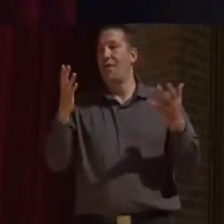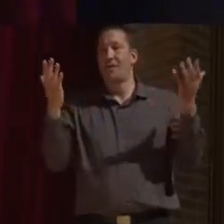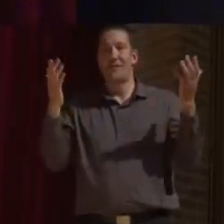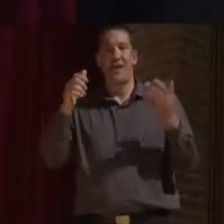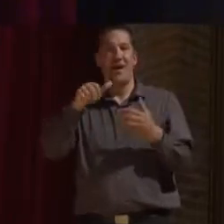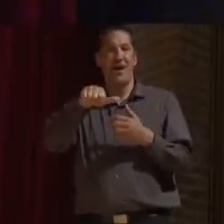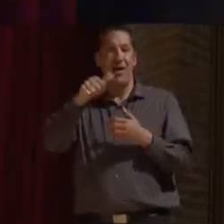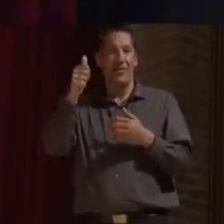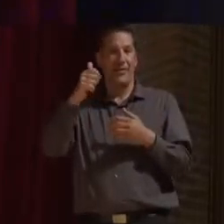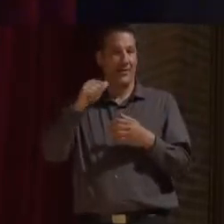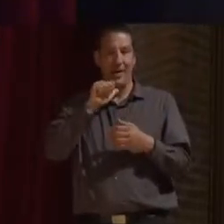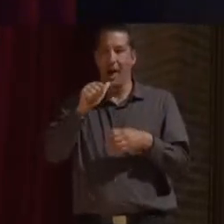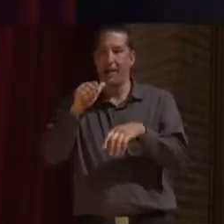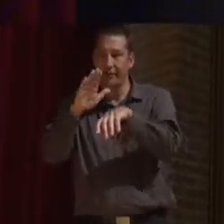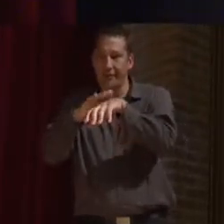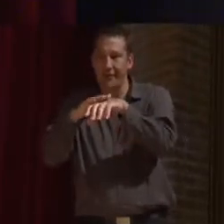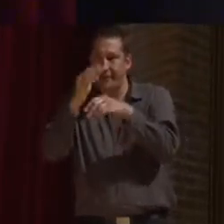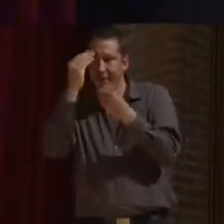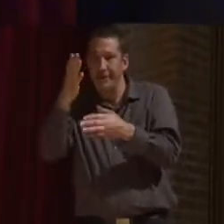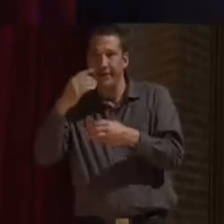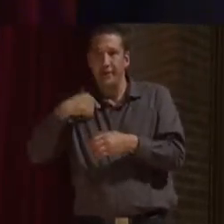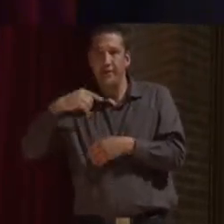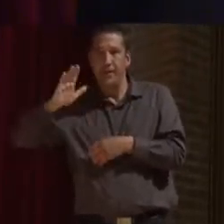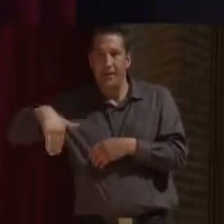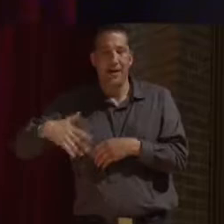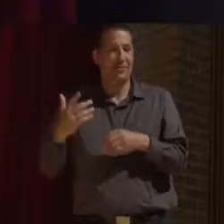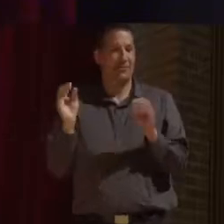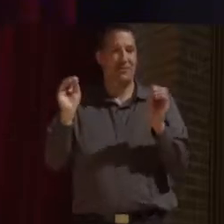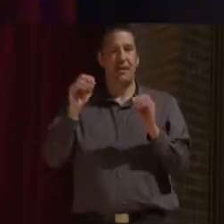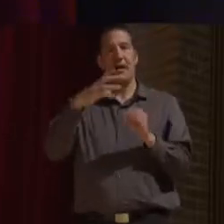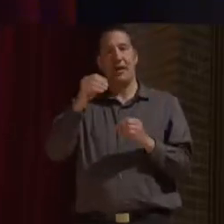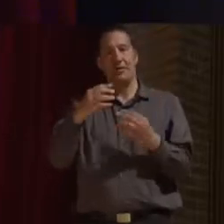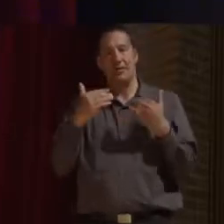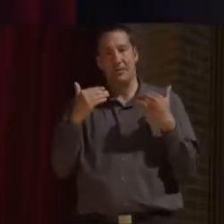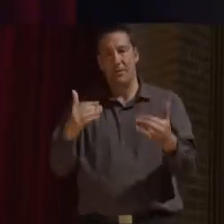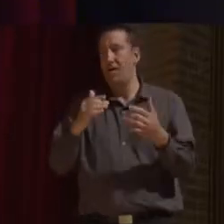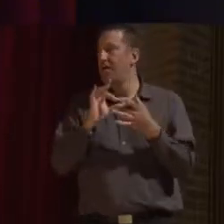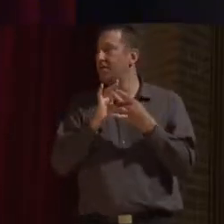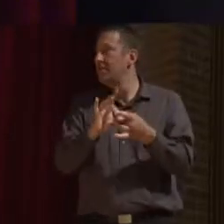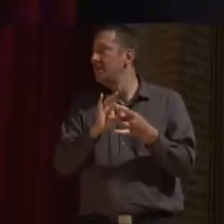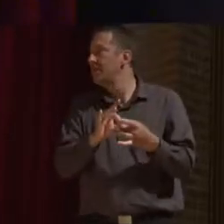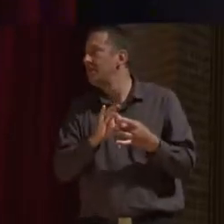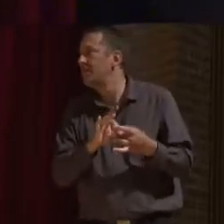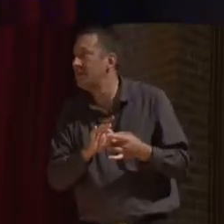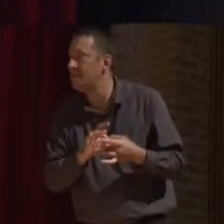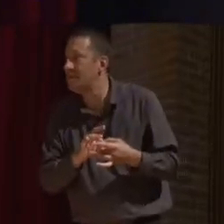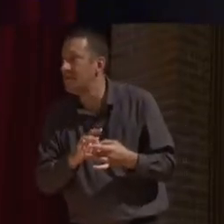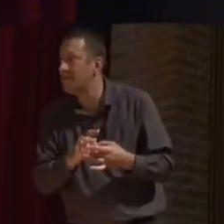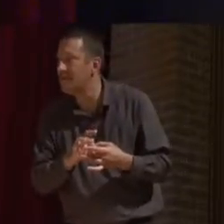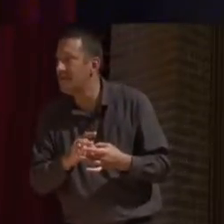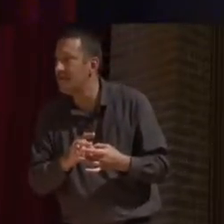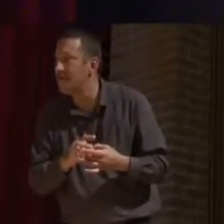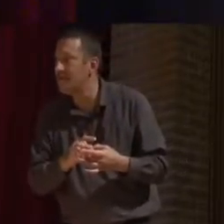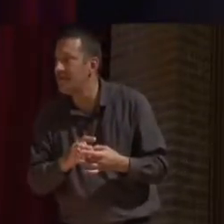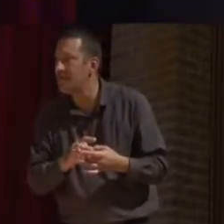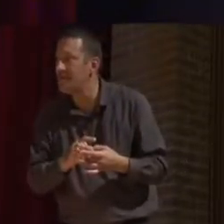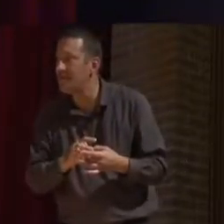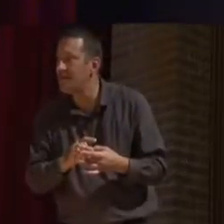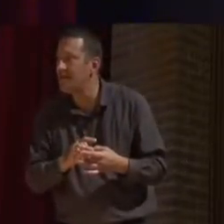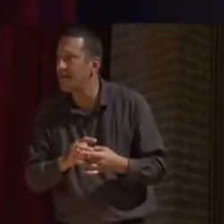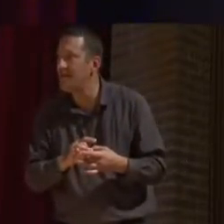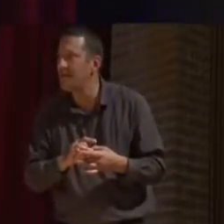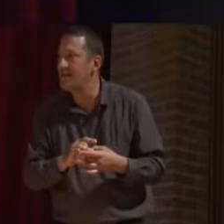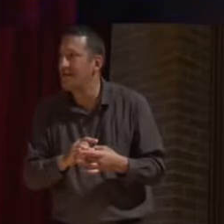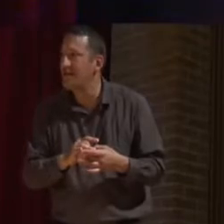sort of thing, getting along with others. I love the word grit. I heard you use that earlier. It's really one of my favorite words, just